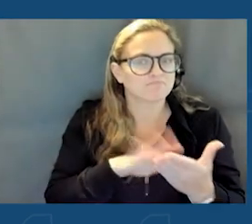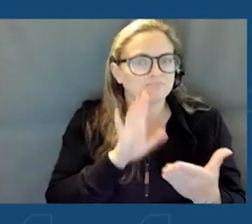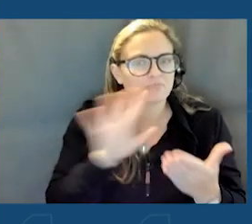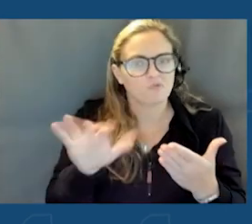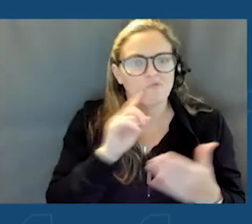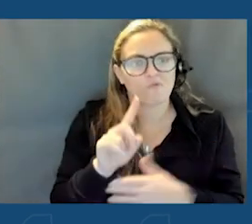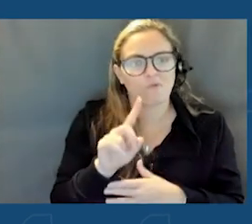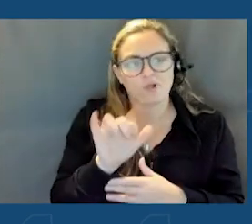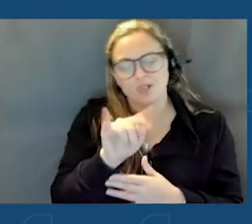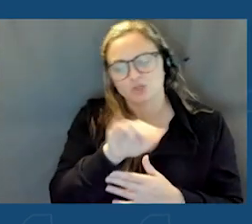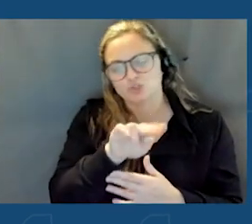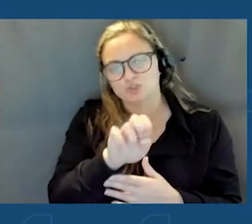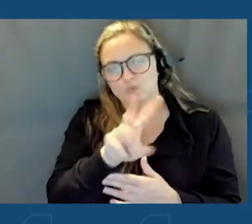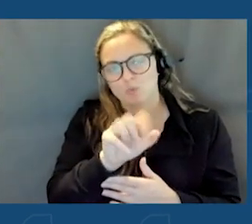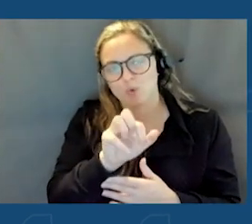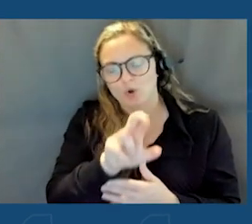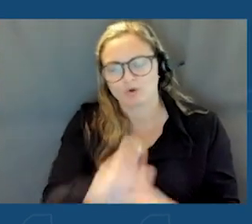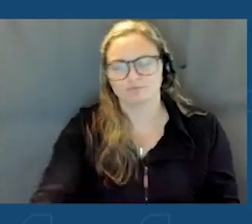Latrice Walker.